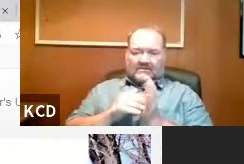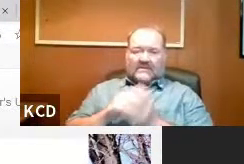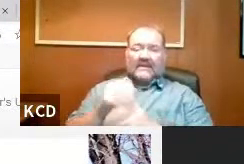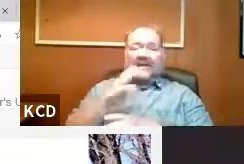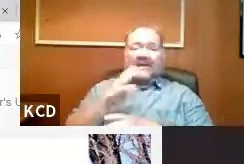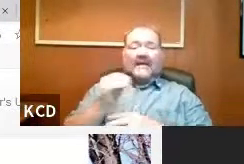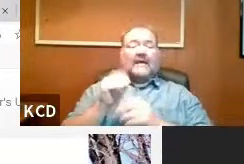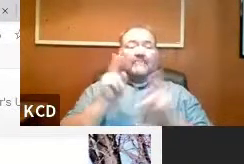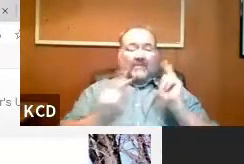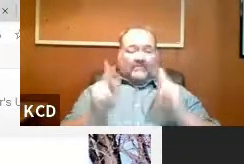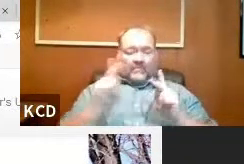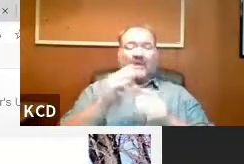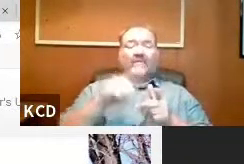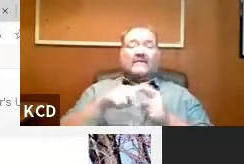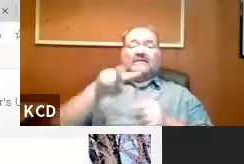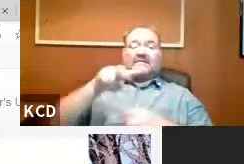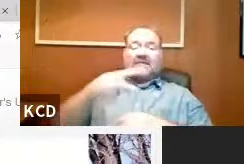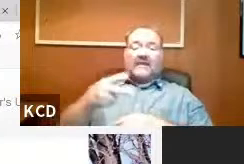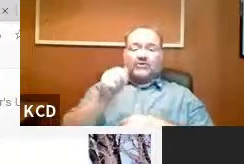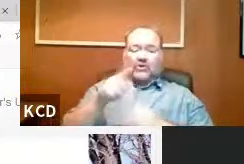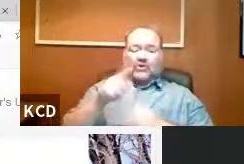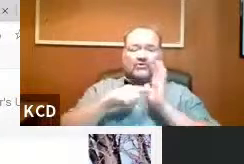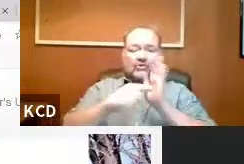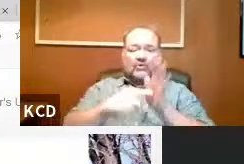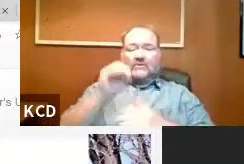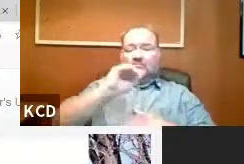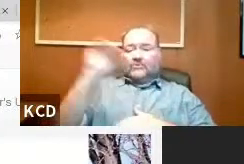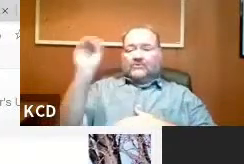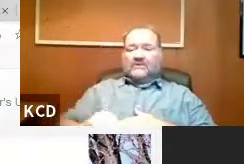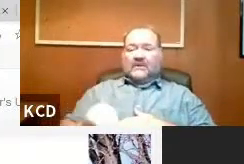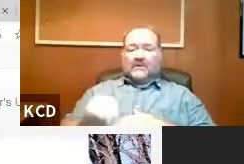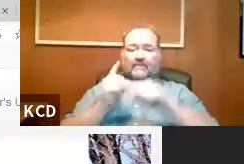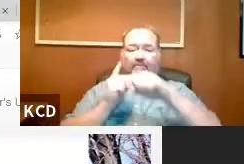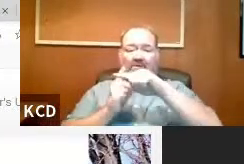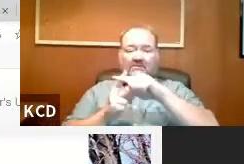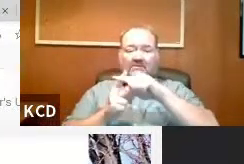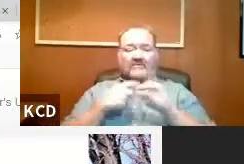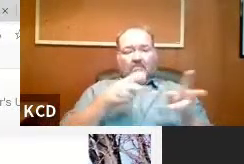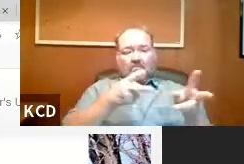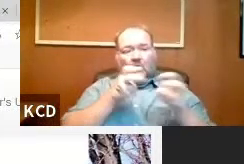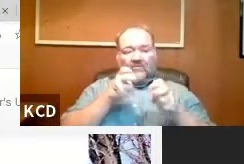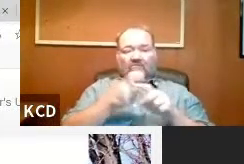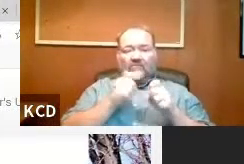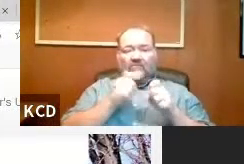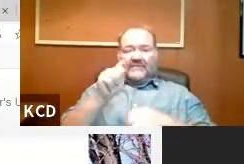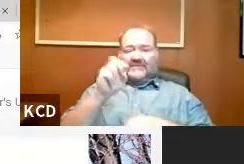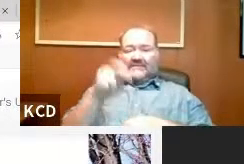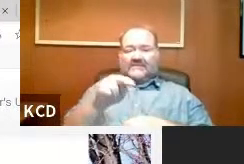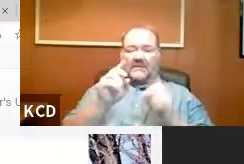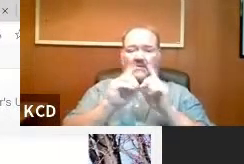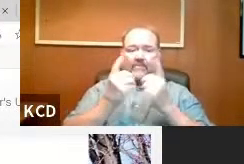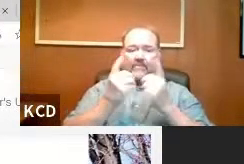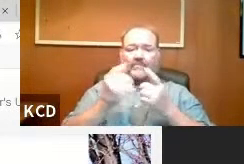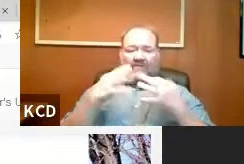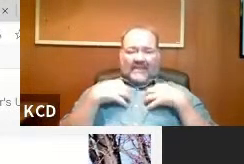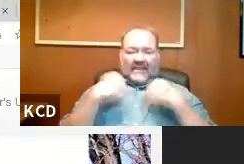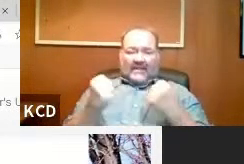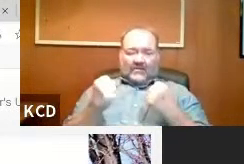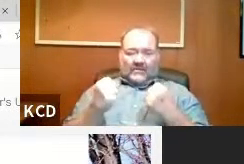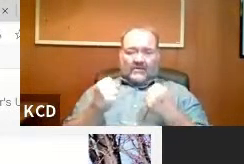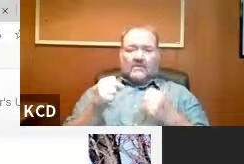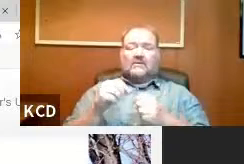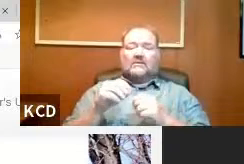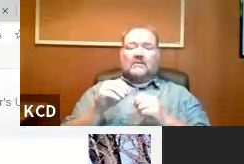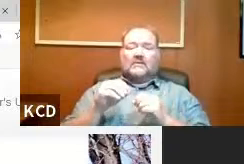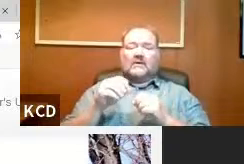and people. And then the second chart shows the percent positive. This is data we're pulling directly from the Tennessee Department of Health data. I want to make sure that's clear. So